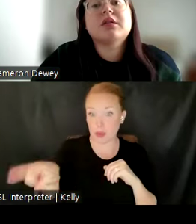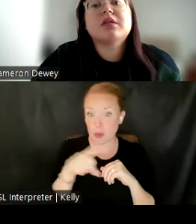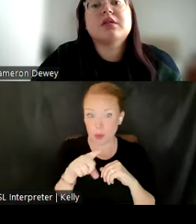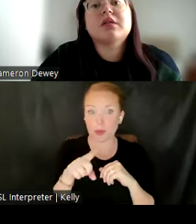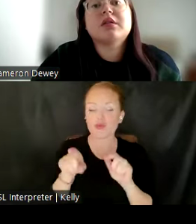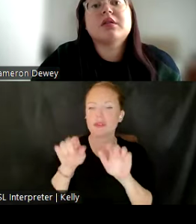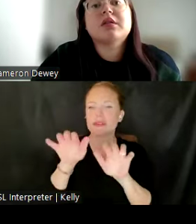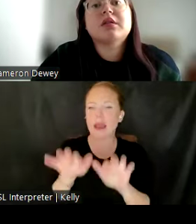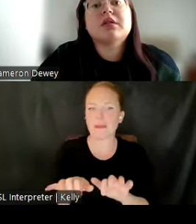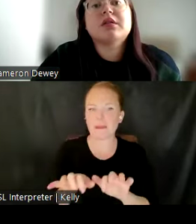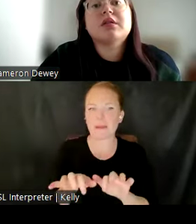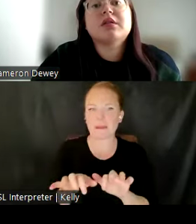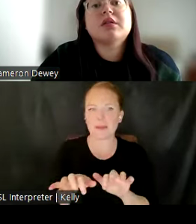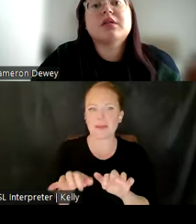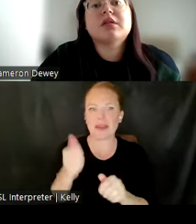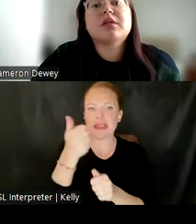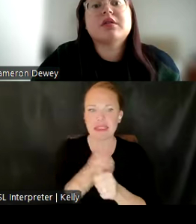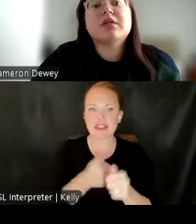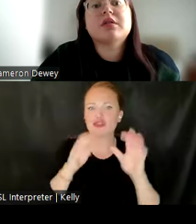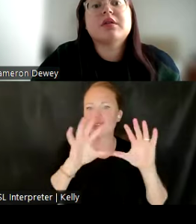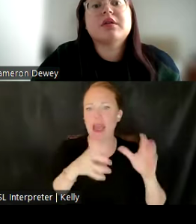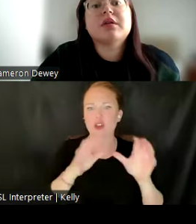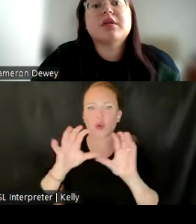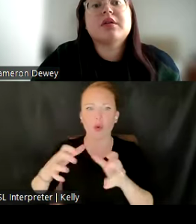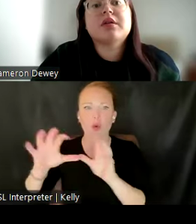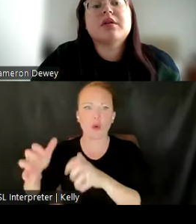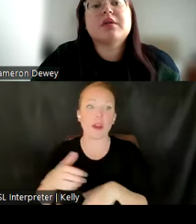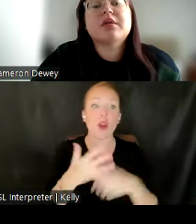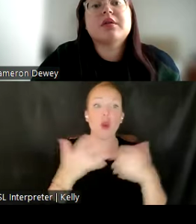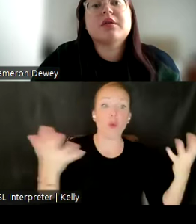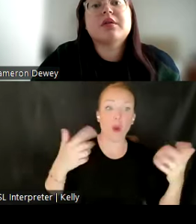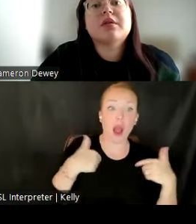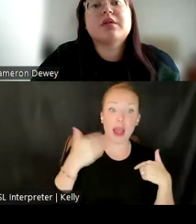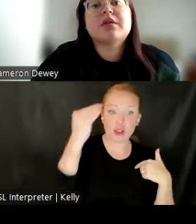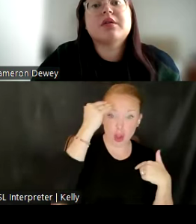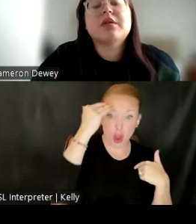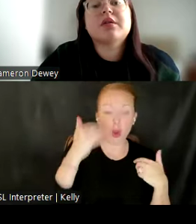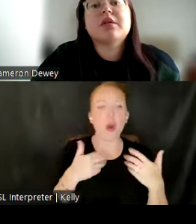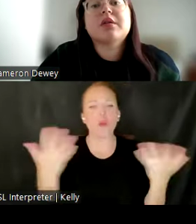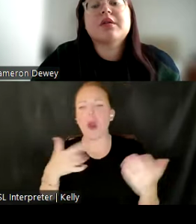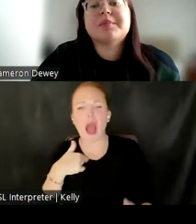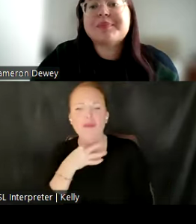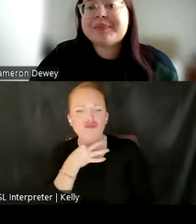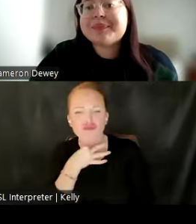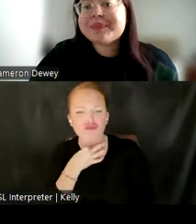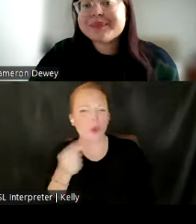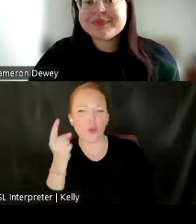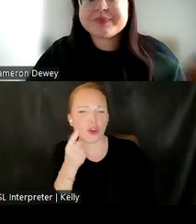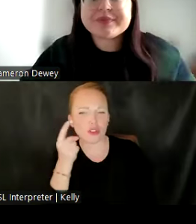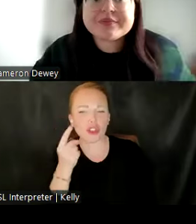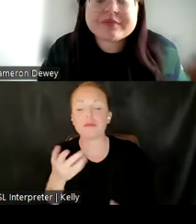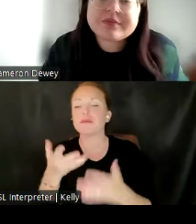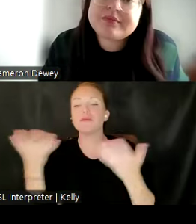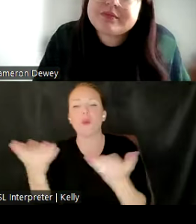type into each category. So you'll see we have what I know, what I wonder, and what I learned. If you guys are able and